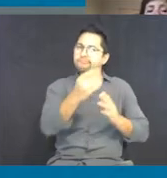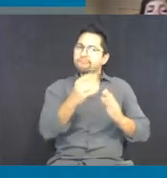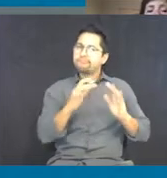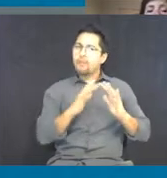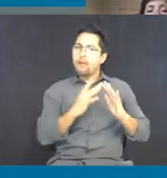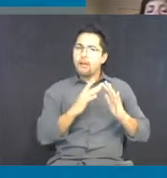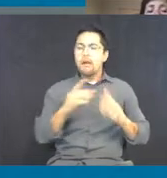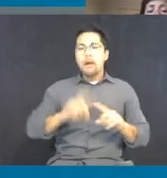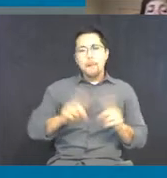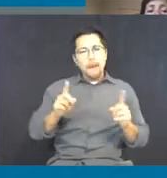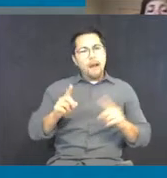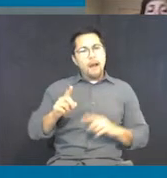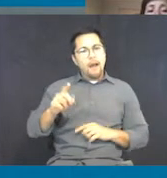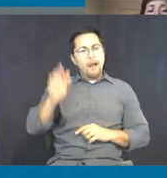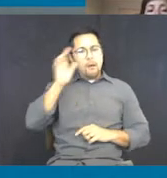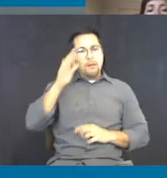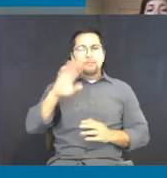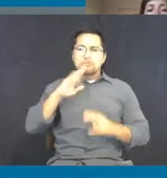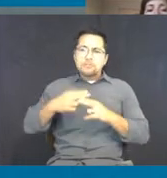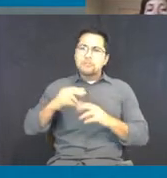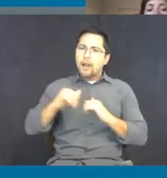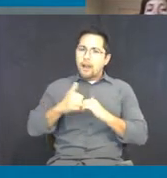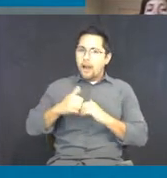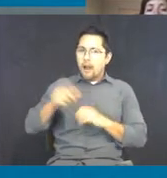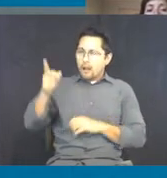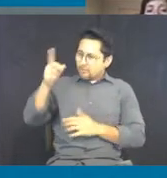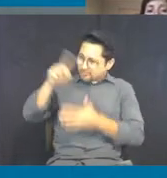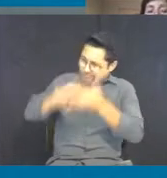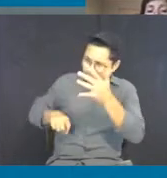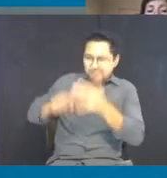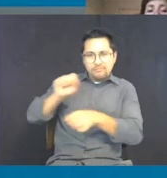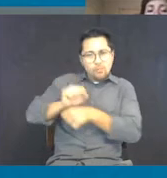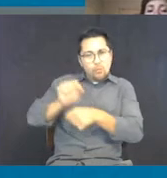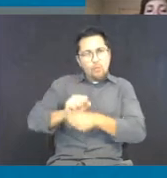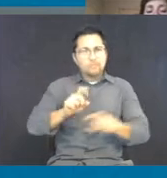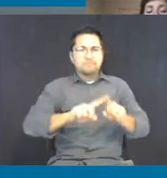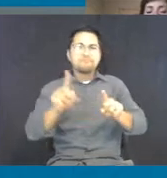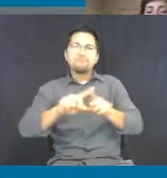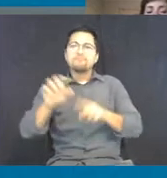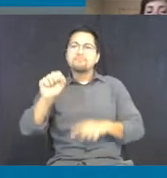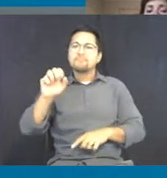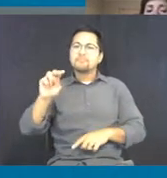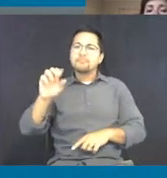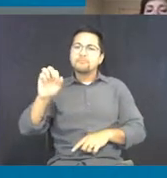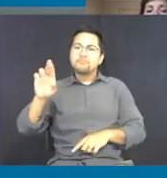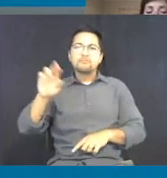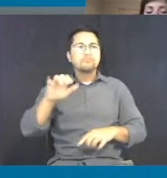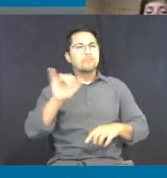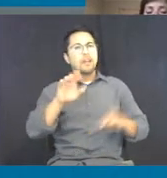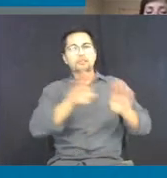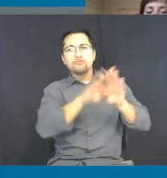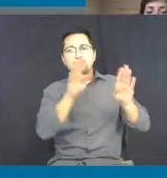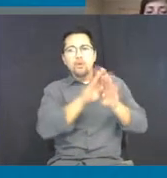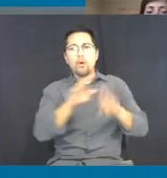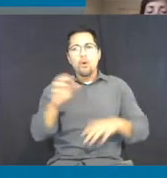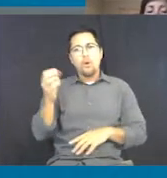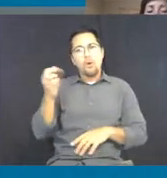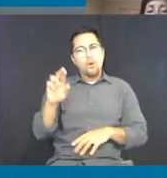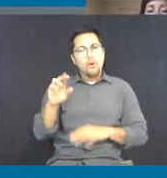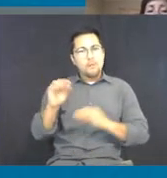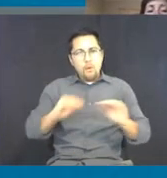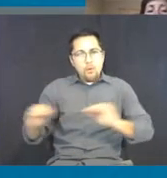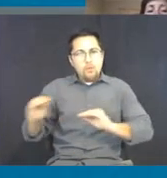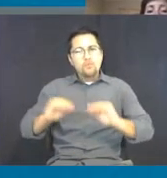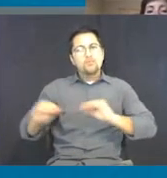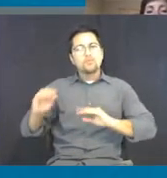spending a lot of time kind of talking about how it works, different sensors like a door or window sensor or a motion sensor,